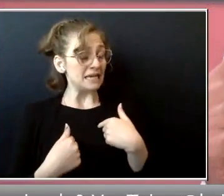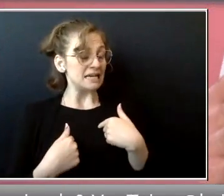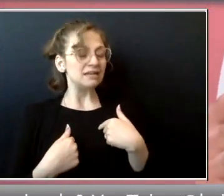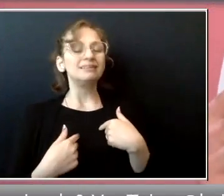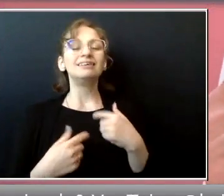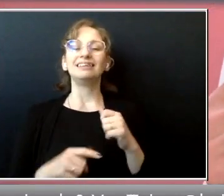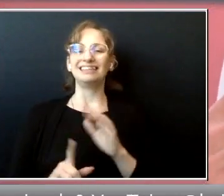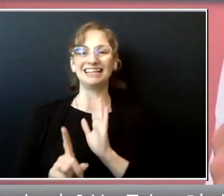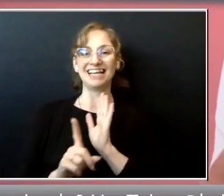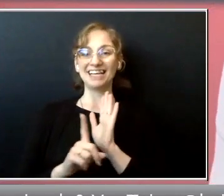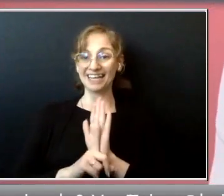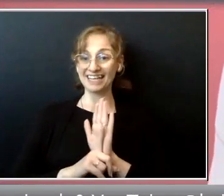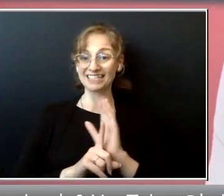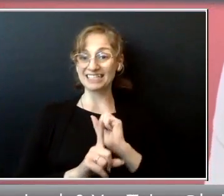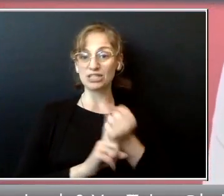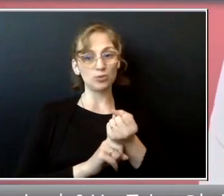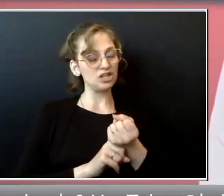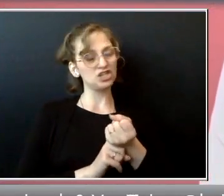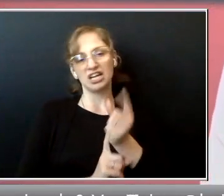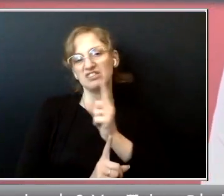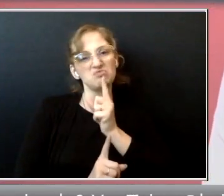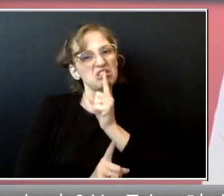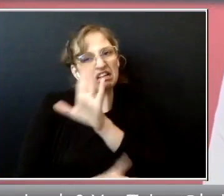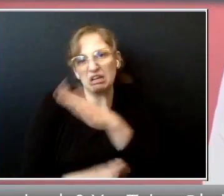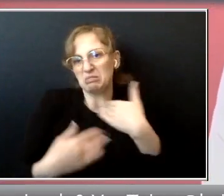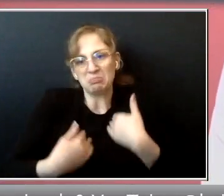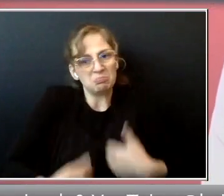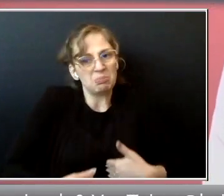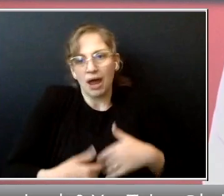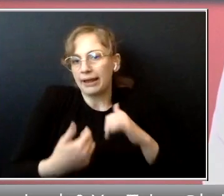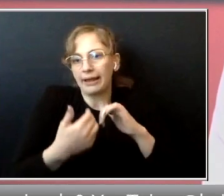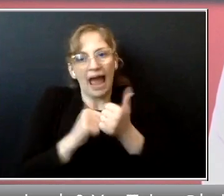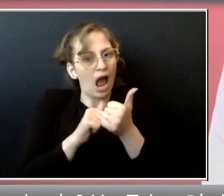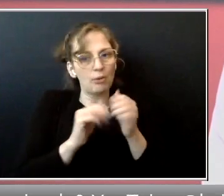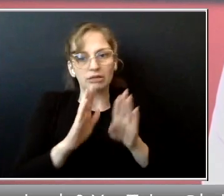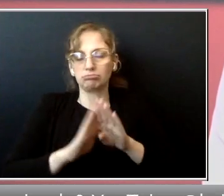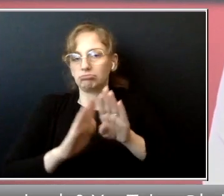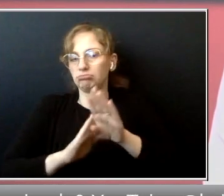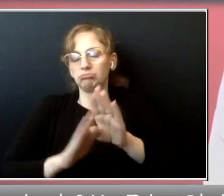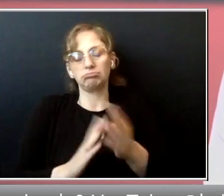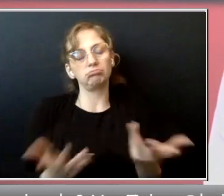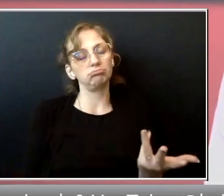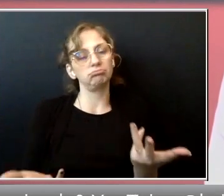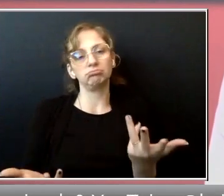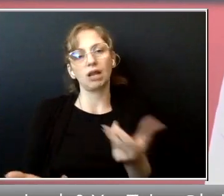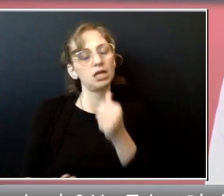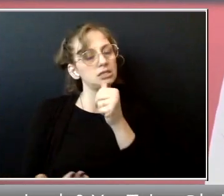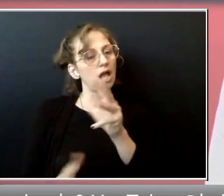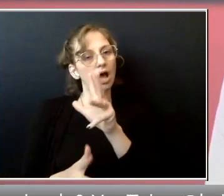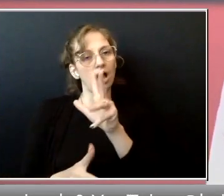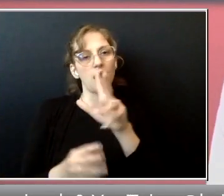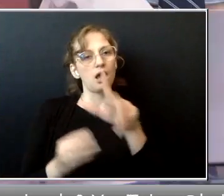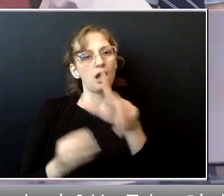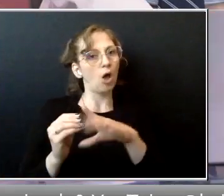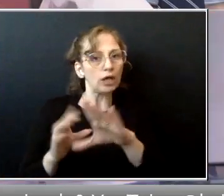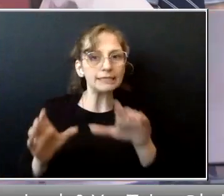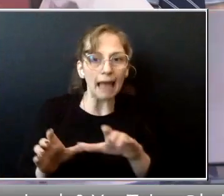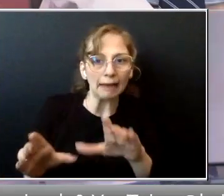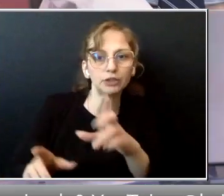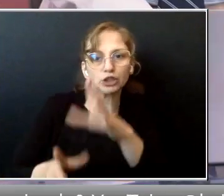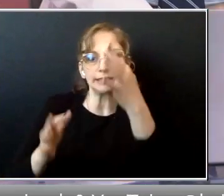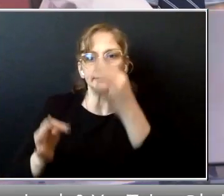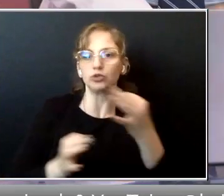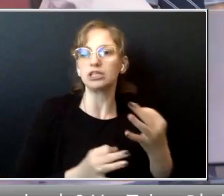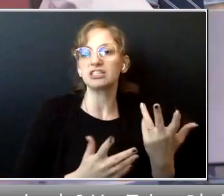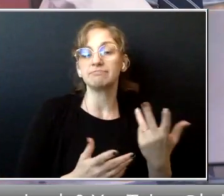an anatomical thing. Okay. It's nothing the patients do per se. It just can happen. It just happens. Yeah. It's kind of the